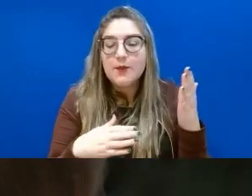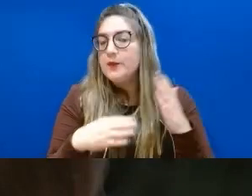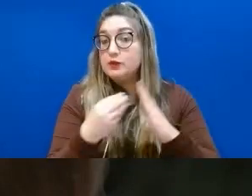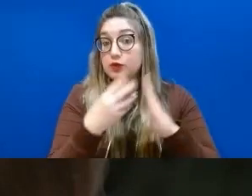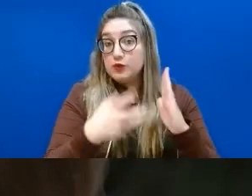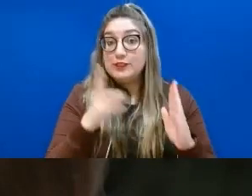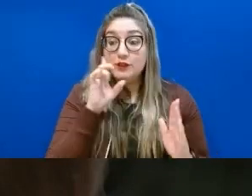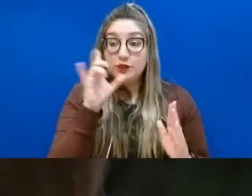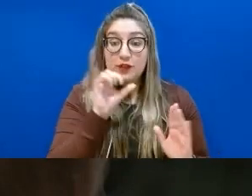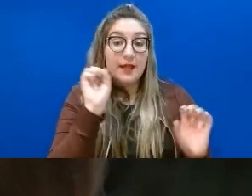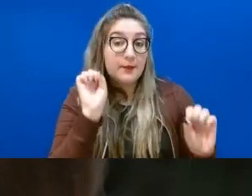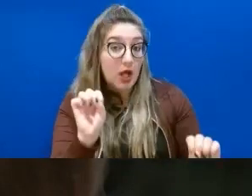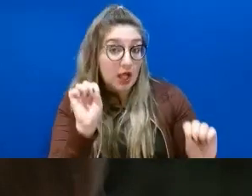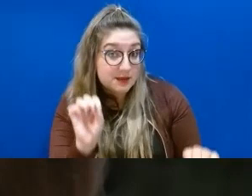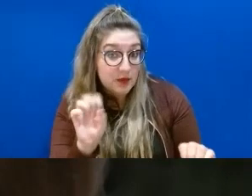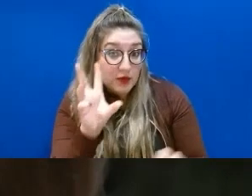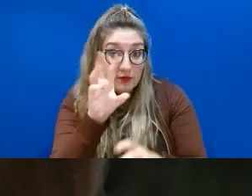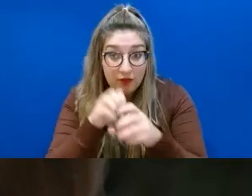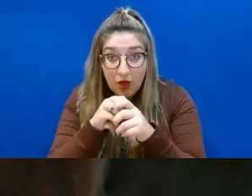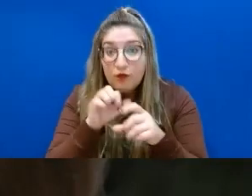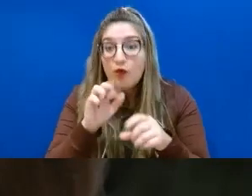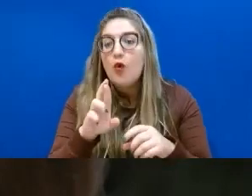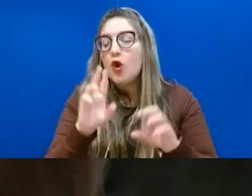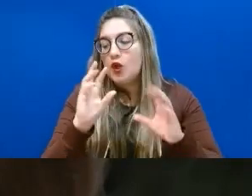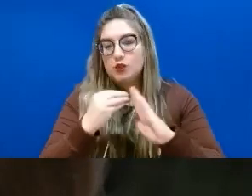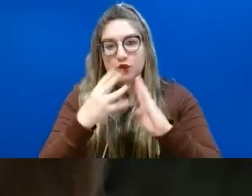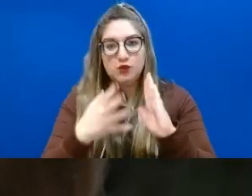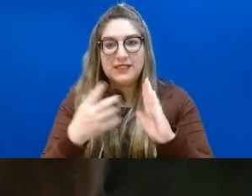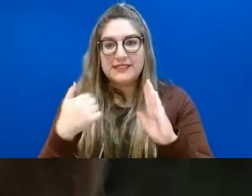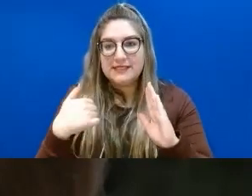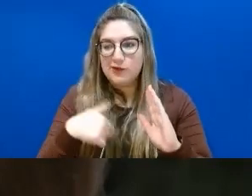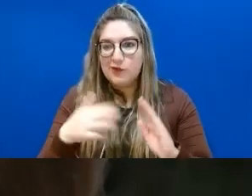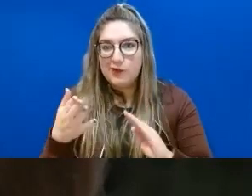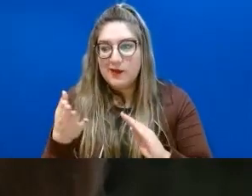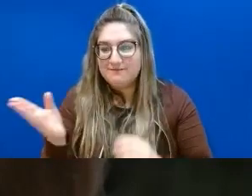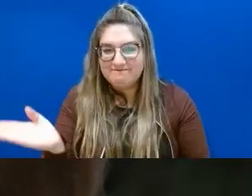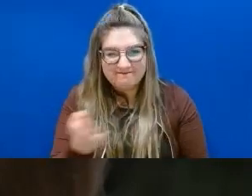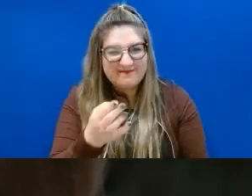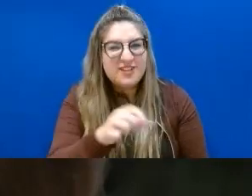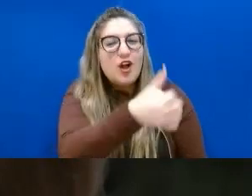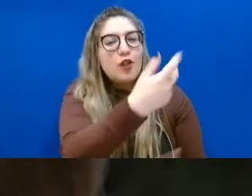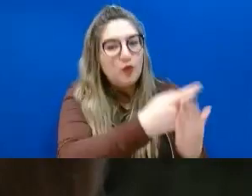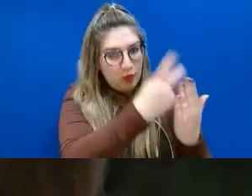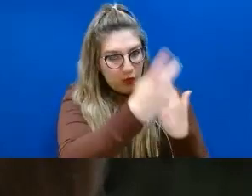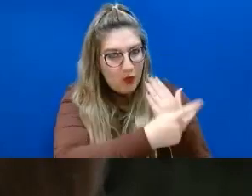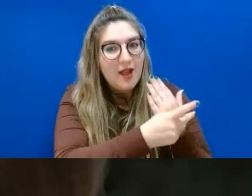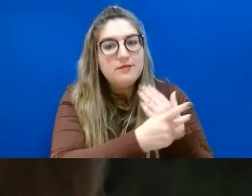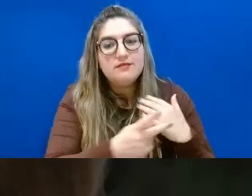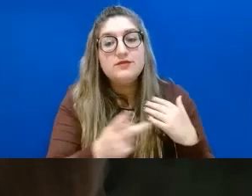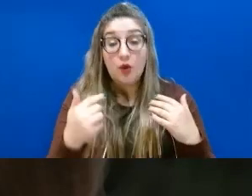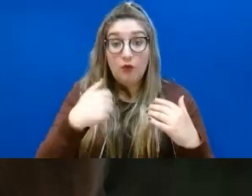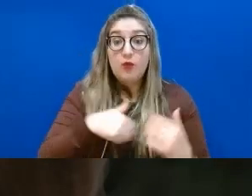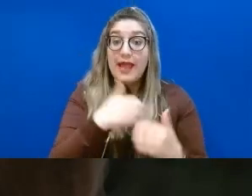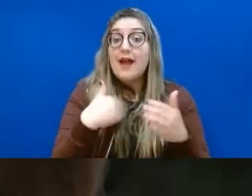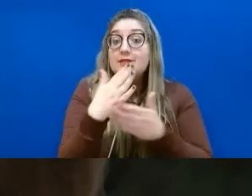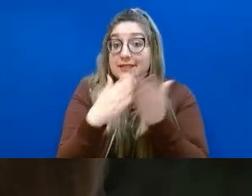students or students who were referring to other programs. So we do have students who may not be in the program per se, that may be taking like one